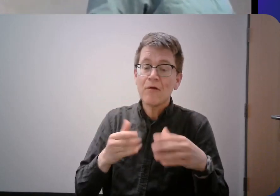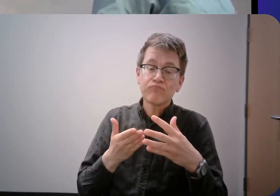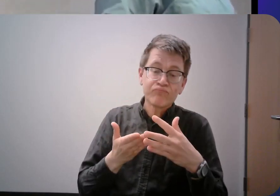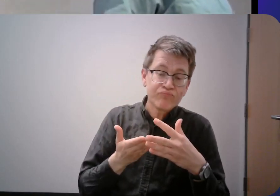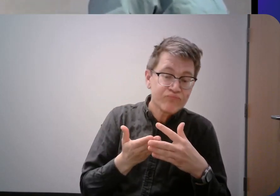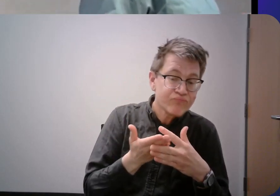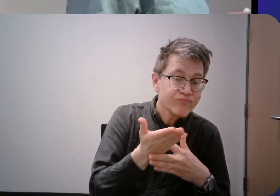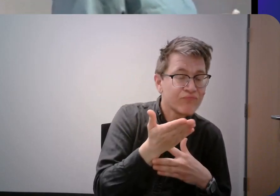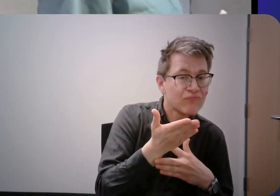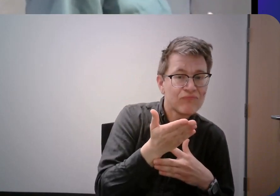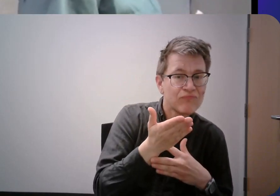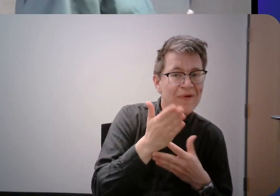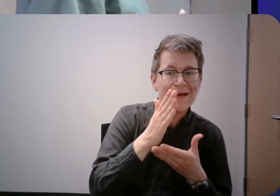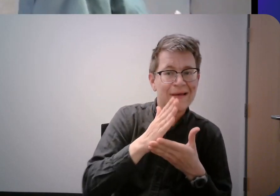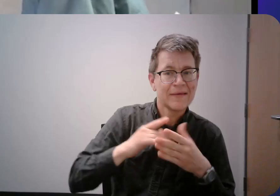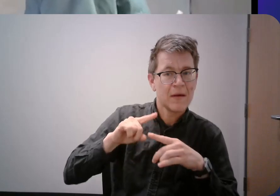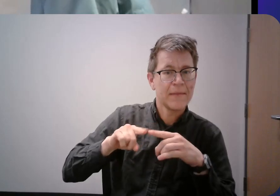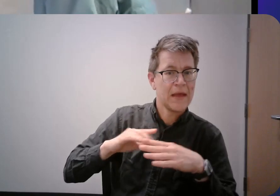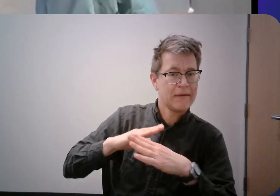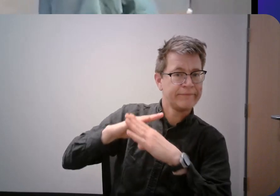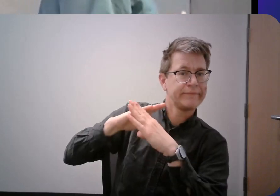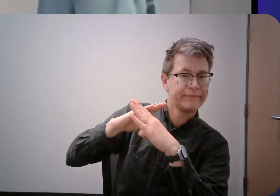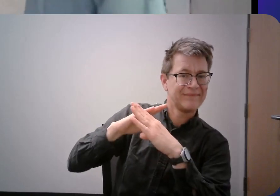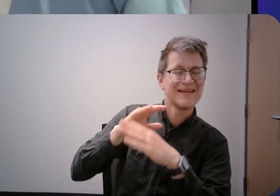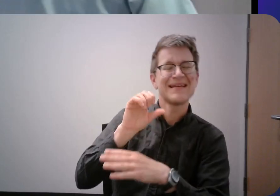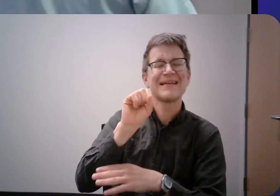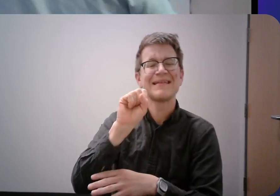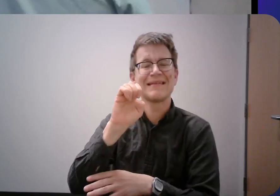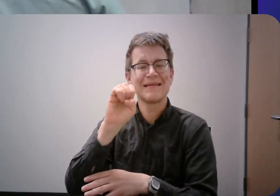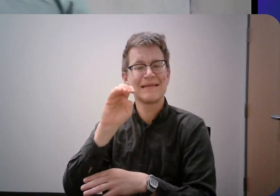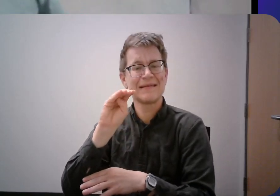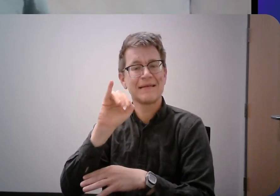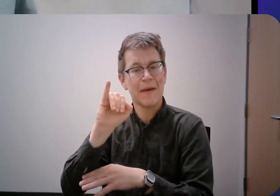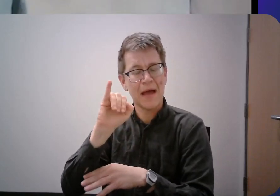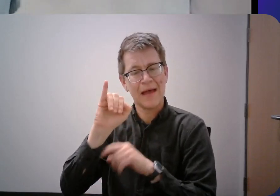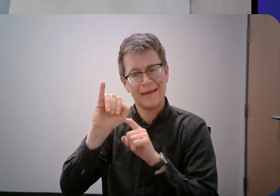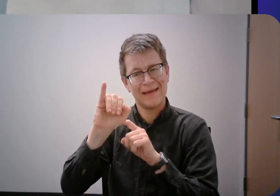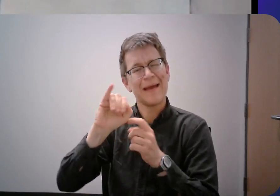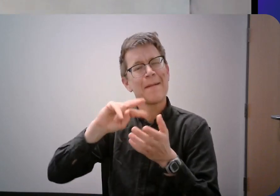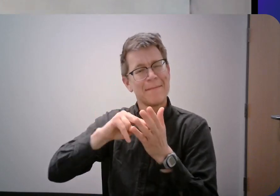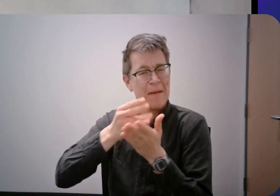thing that comes in through the cell wall is water.